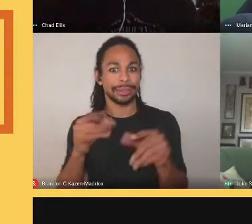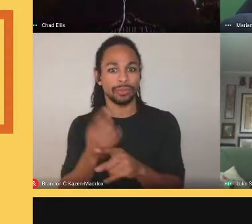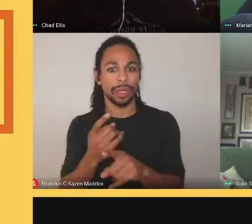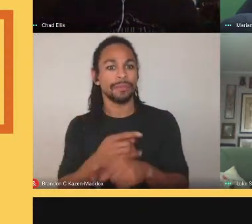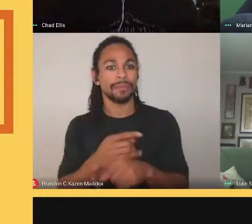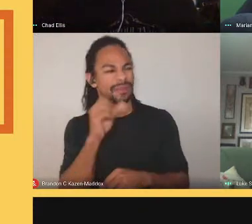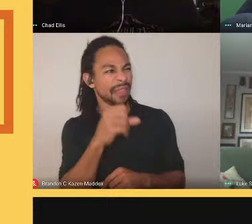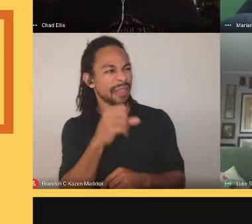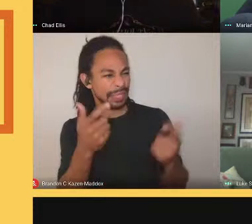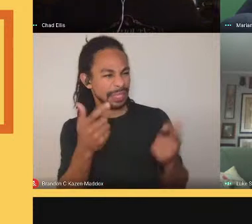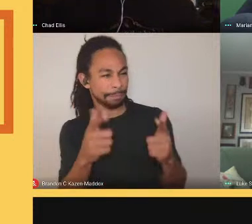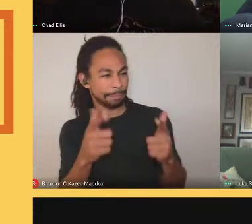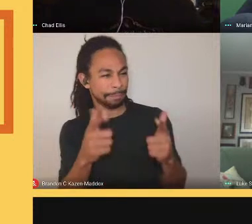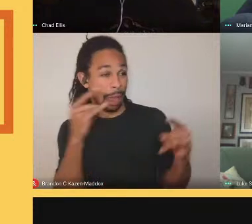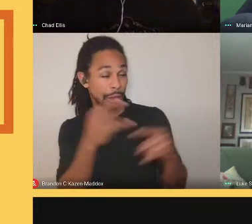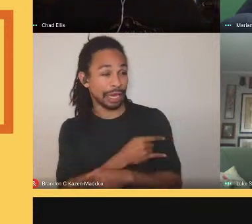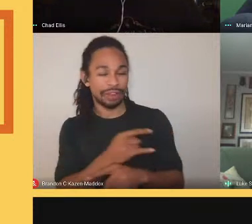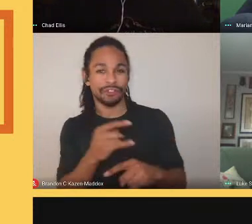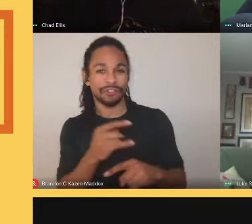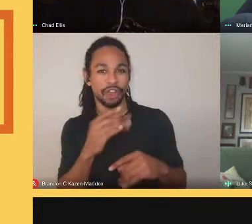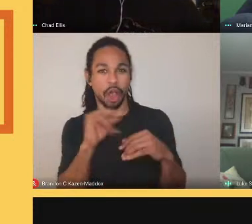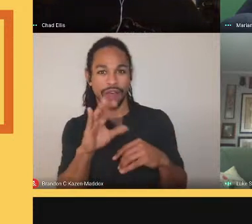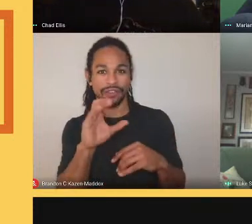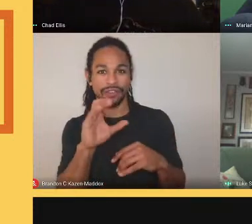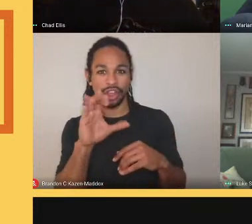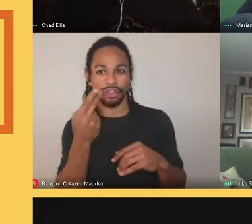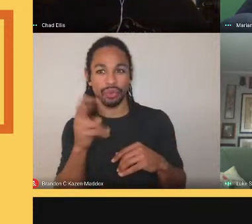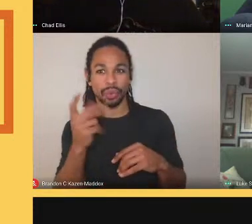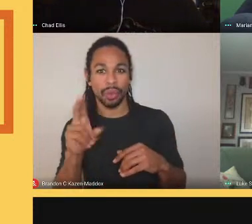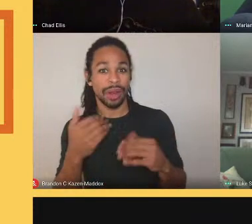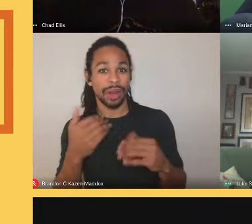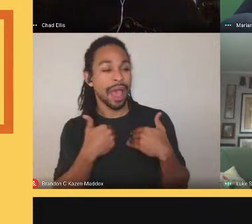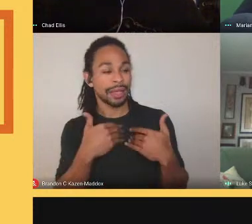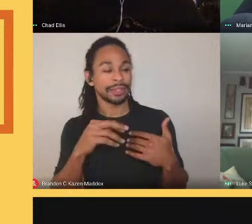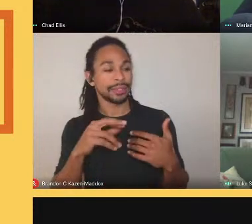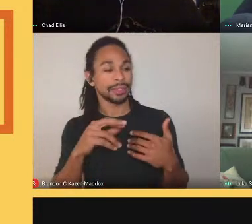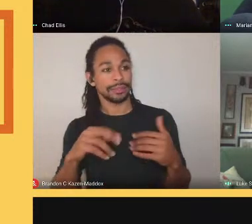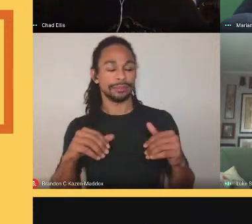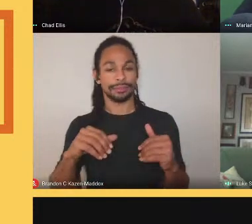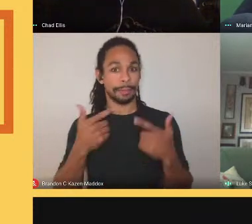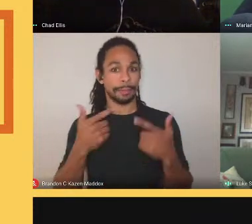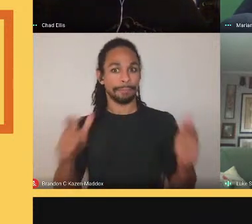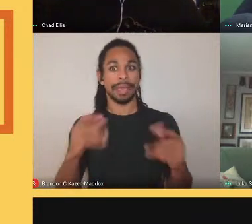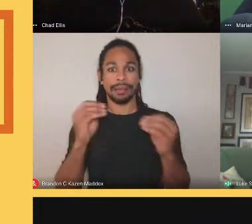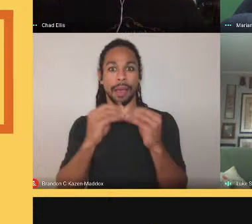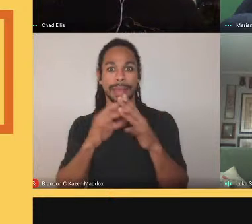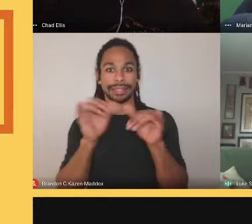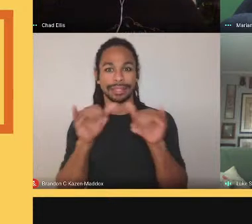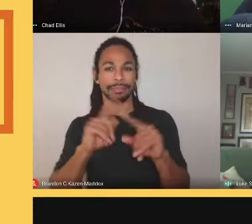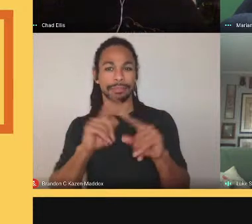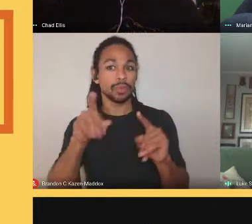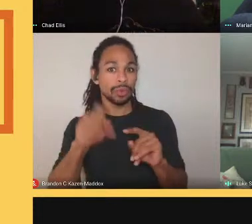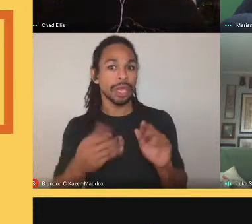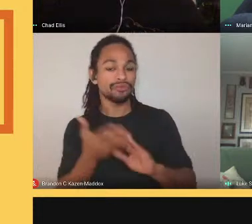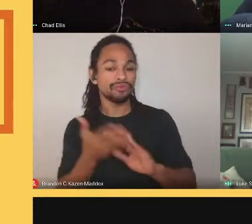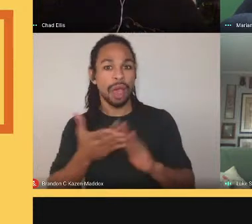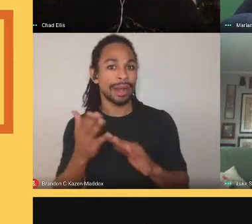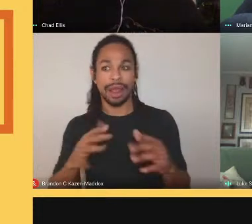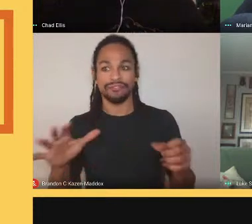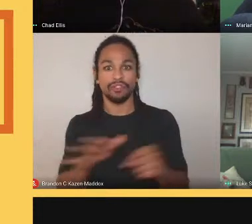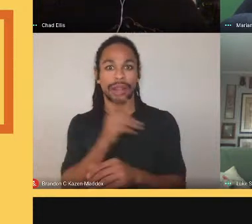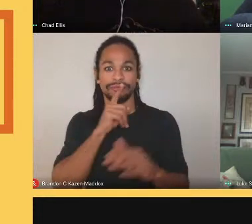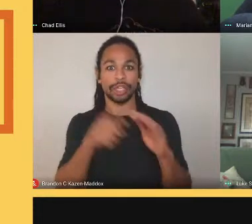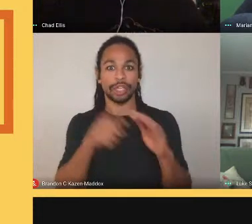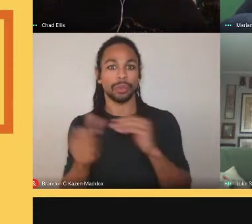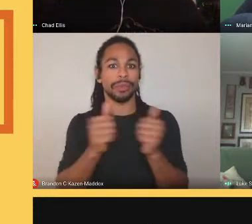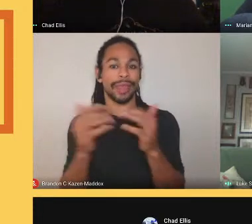pretty robust combat system, but you can easily run an entire adventure without even using it. Like in the first